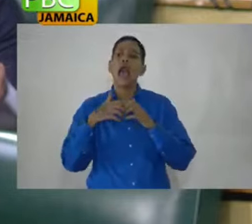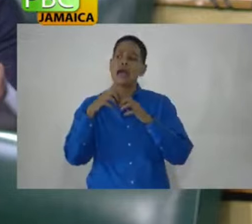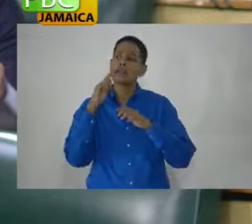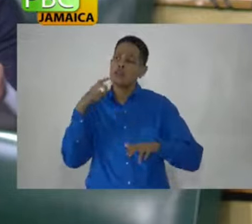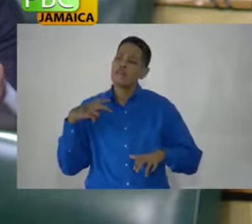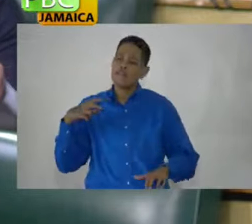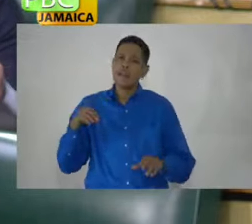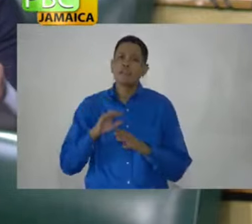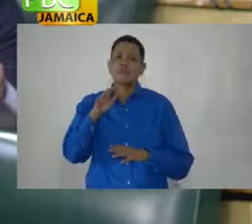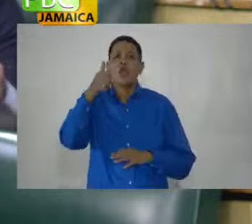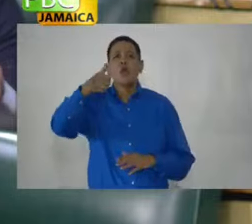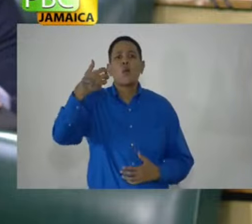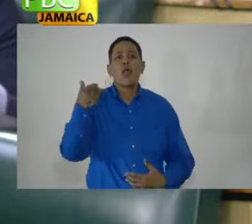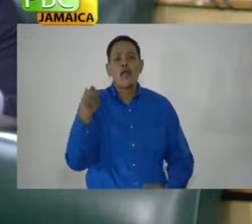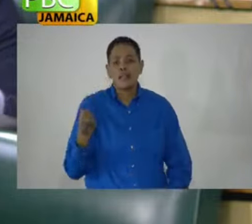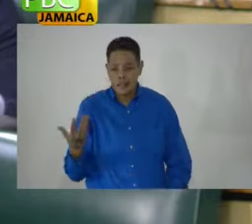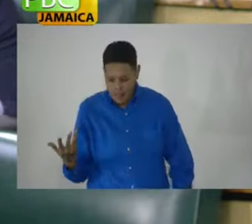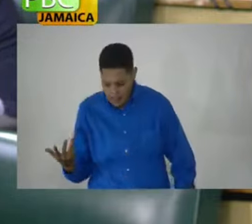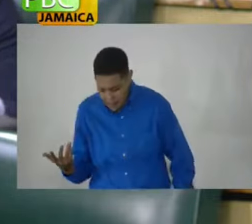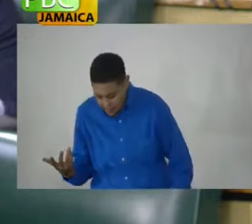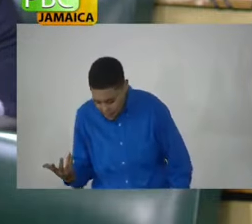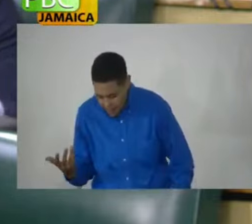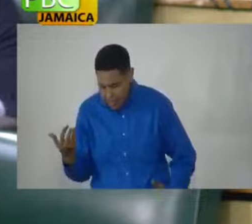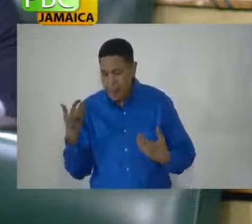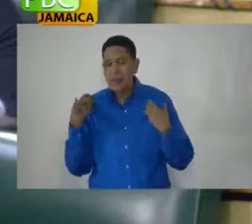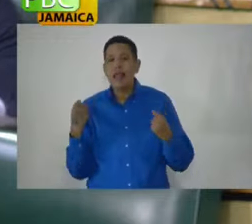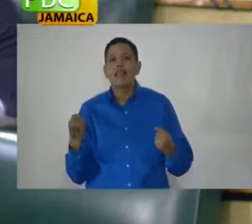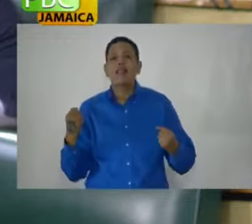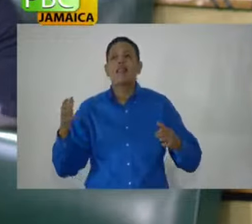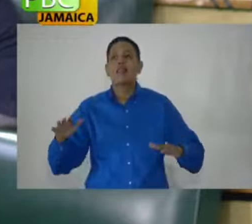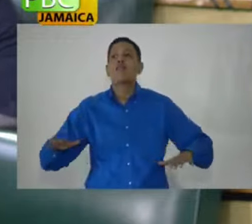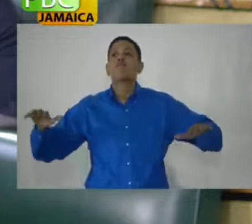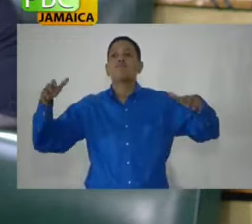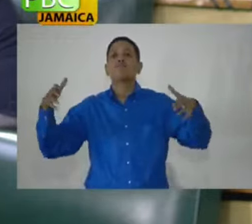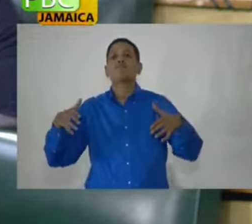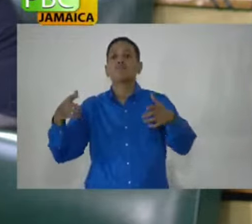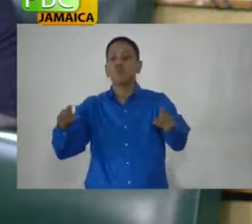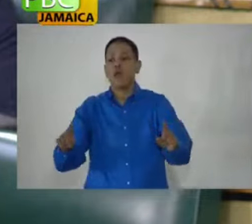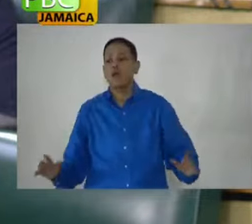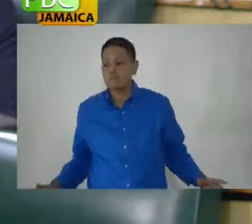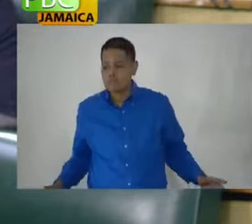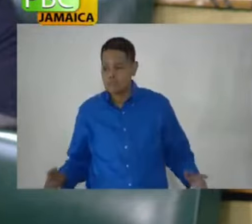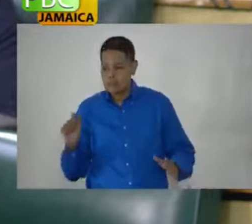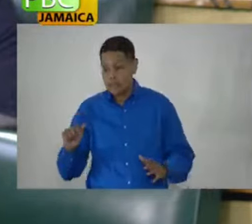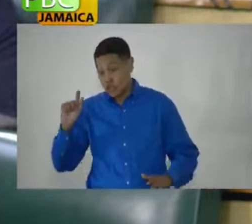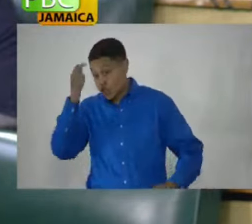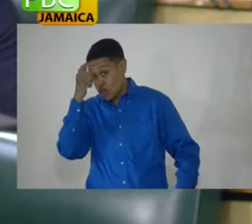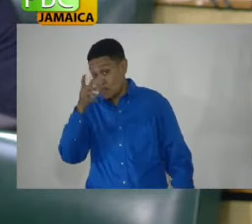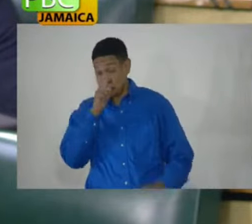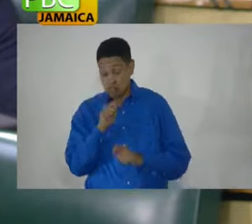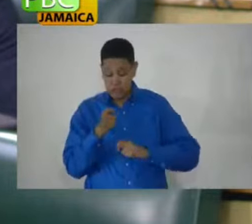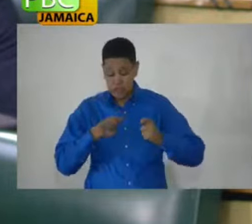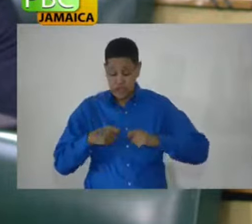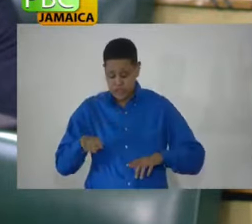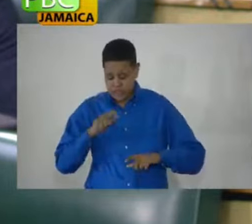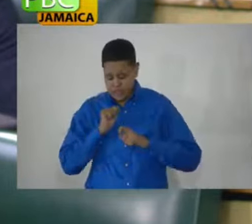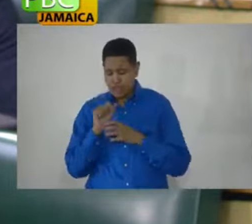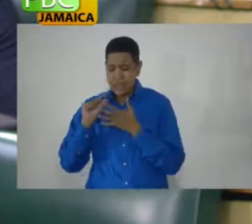investment in your own health and in the health of this nation. This government is changing